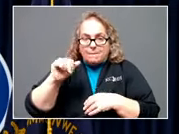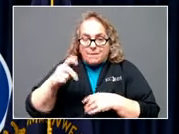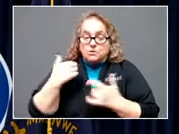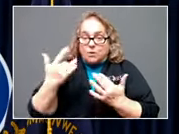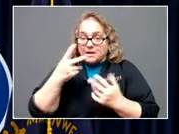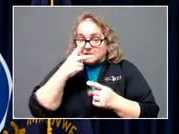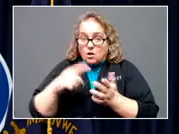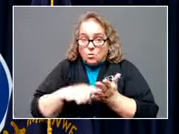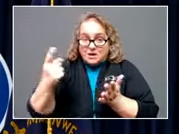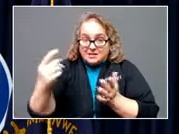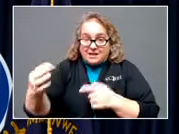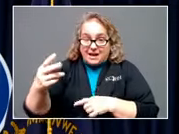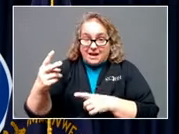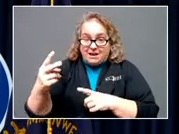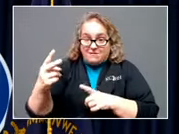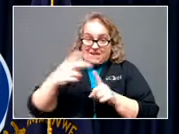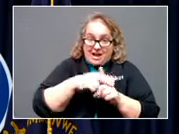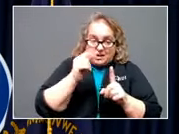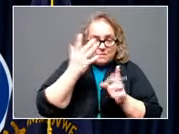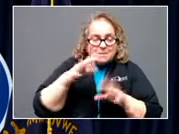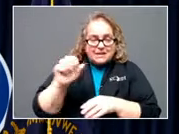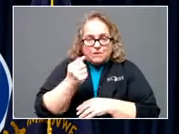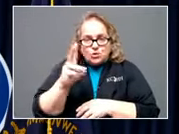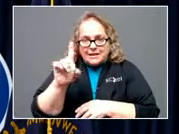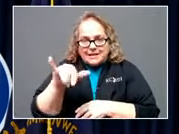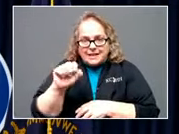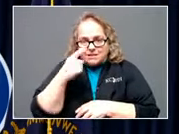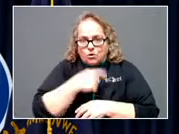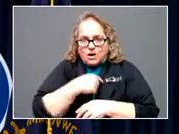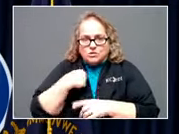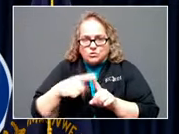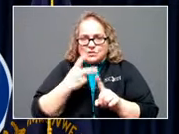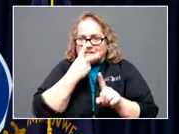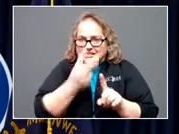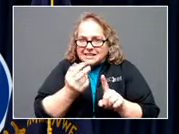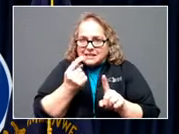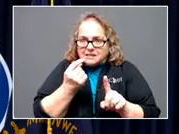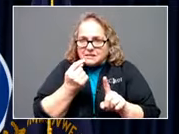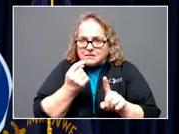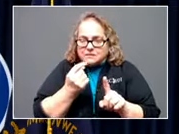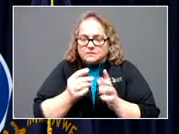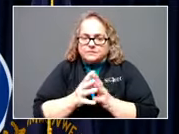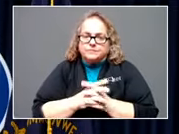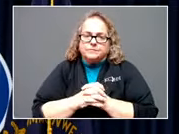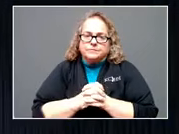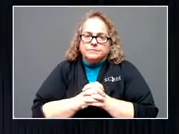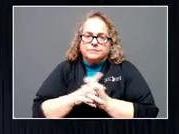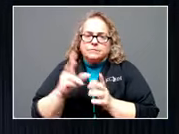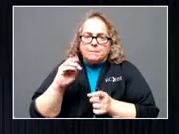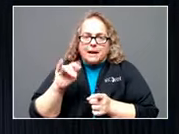take a couple days to get our arms around it. Mike. Thank you, Governor. When